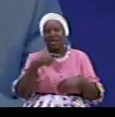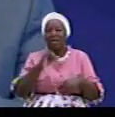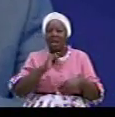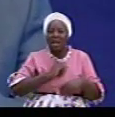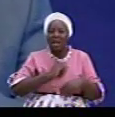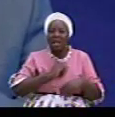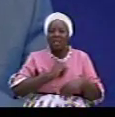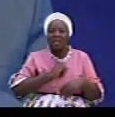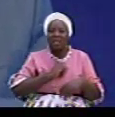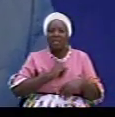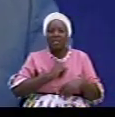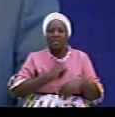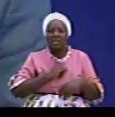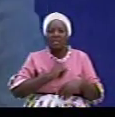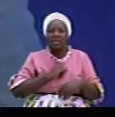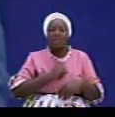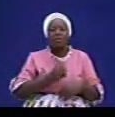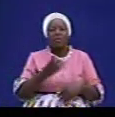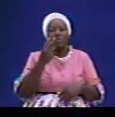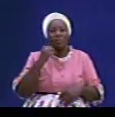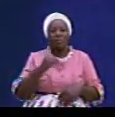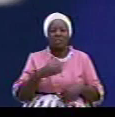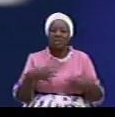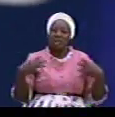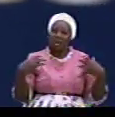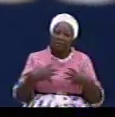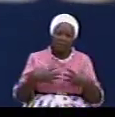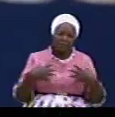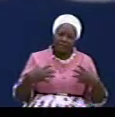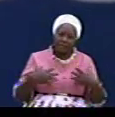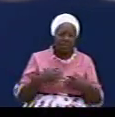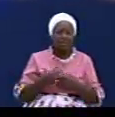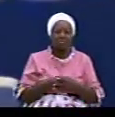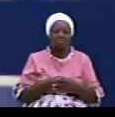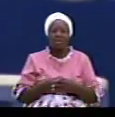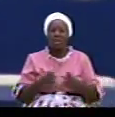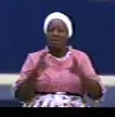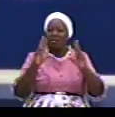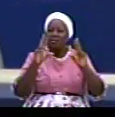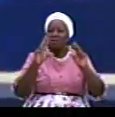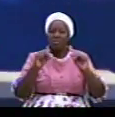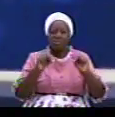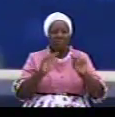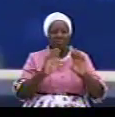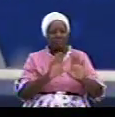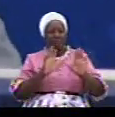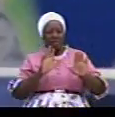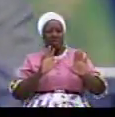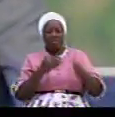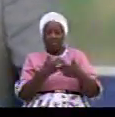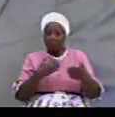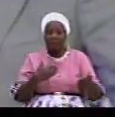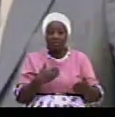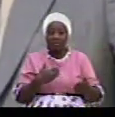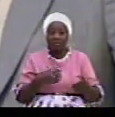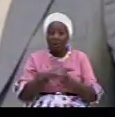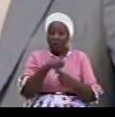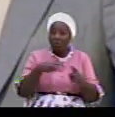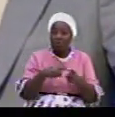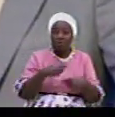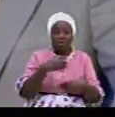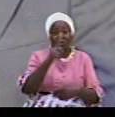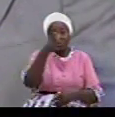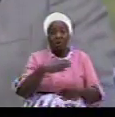I was afraid. There was no fear originally. When God created Adam